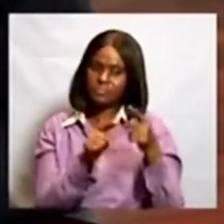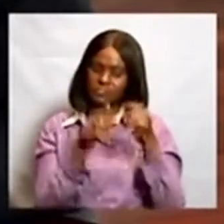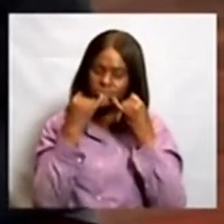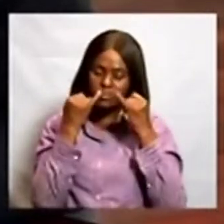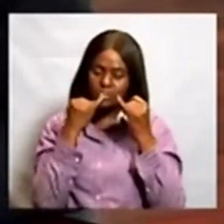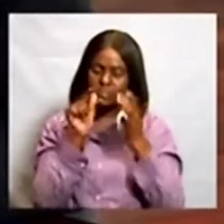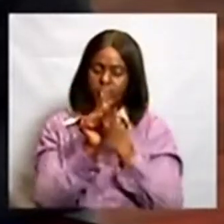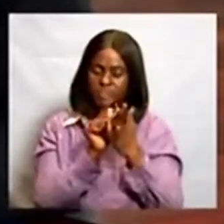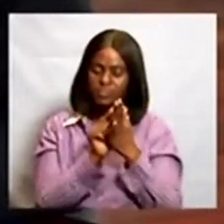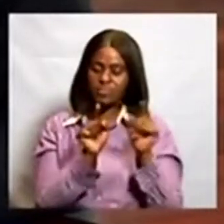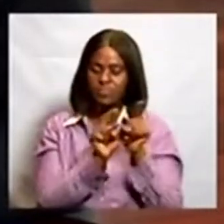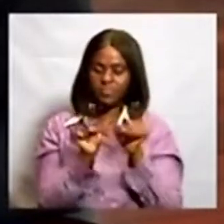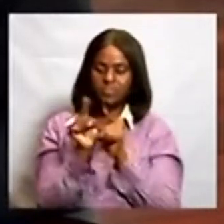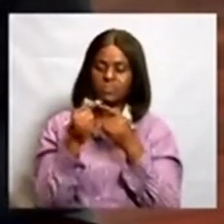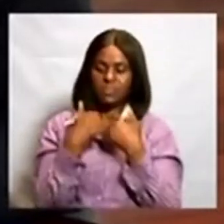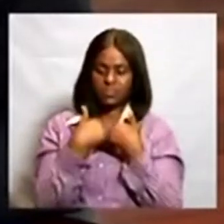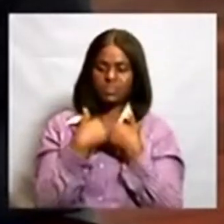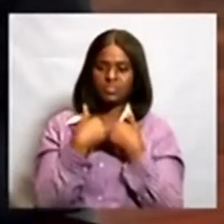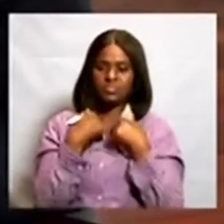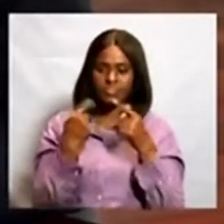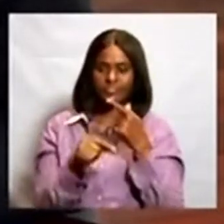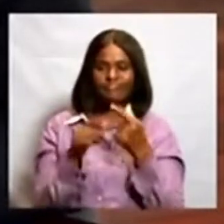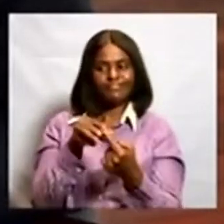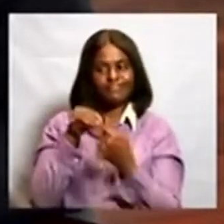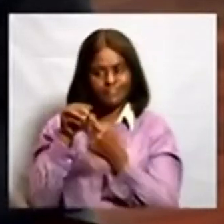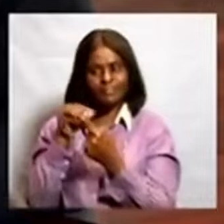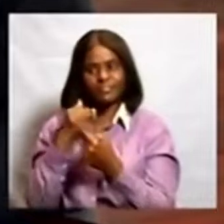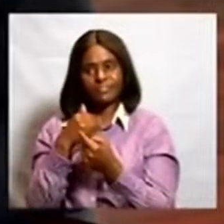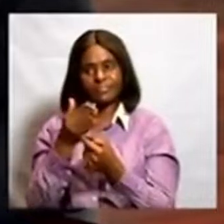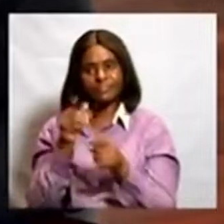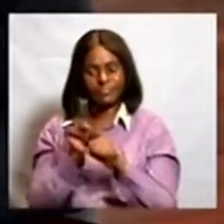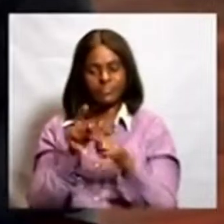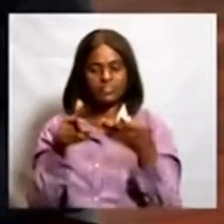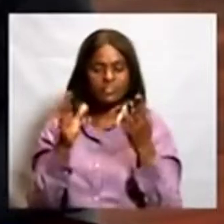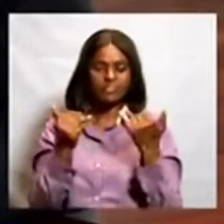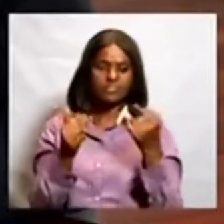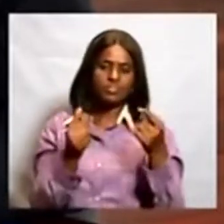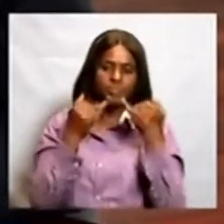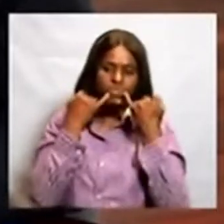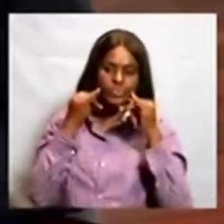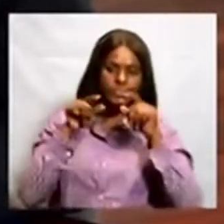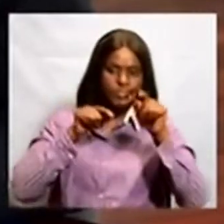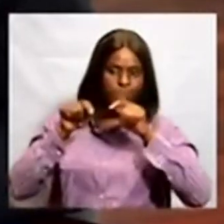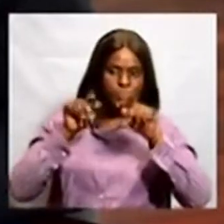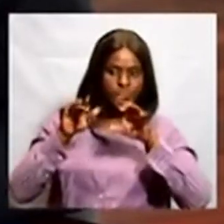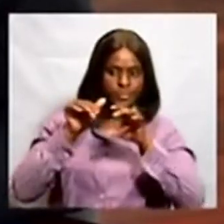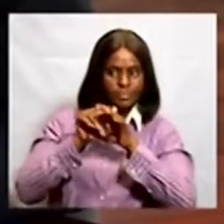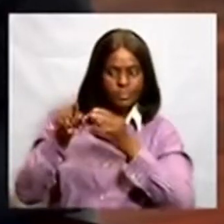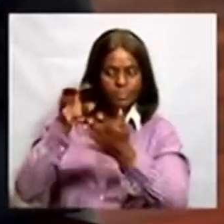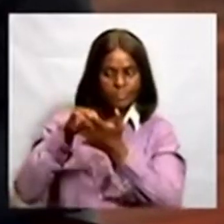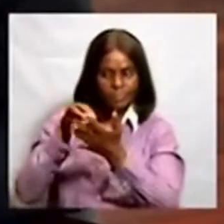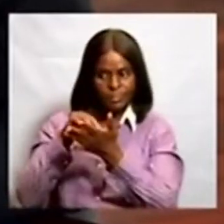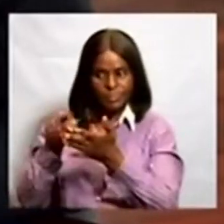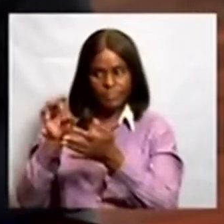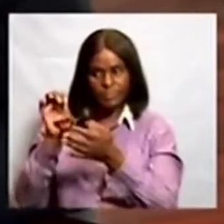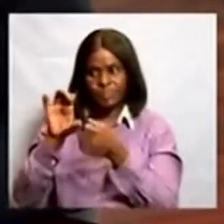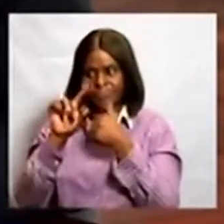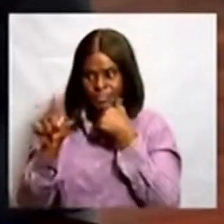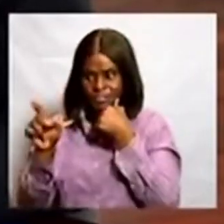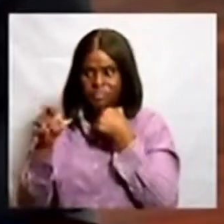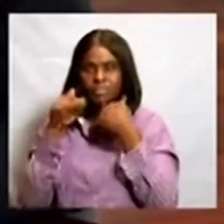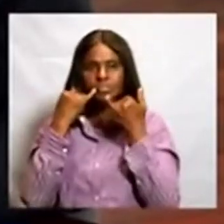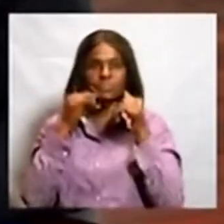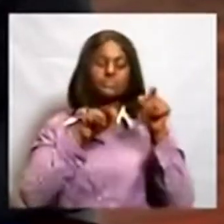Protection Act also has got exceptions. It allows the data controllers, in this case ECZ is a data